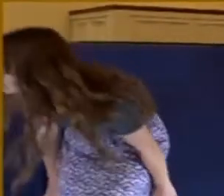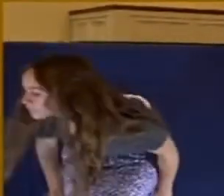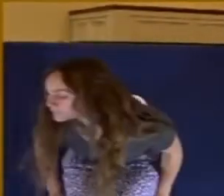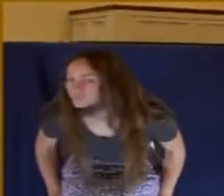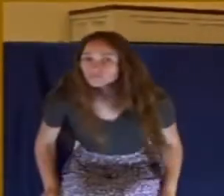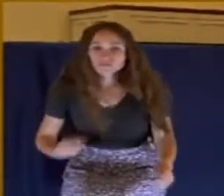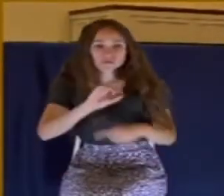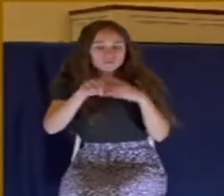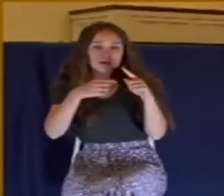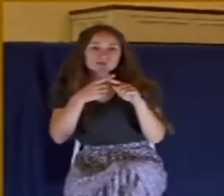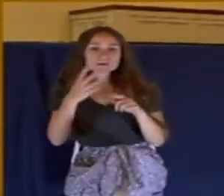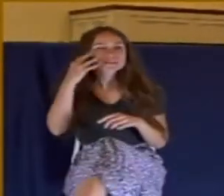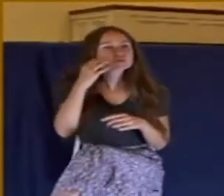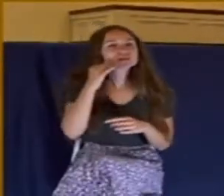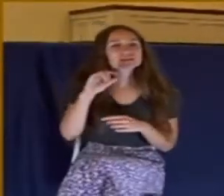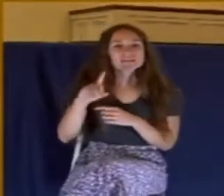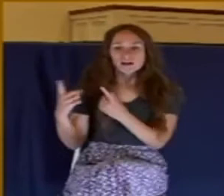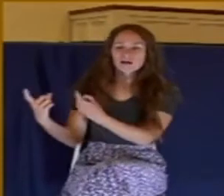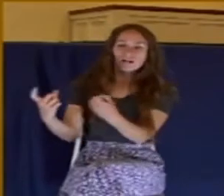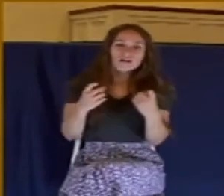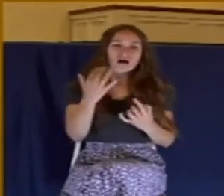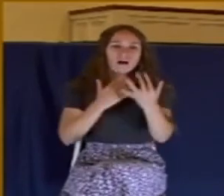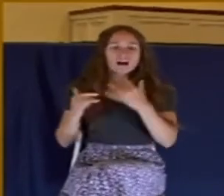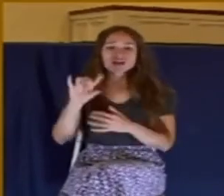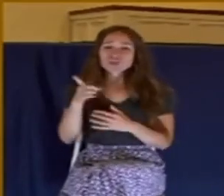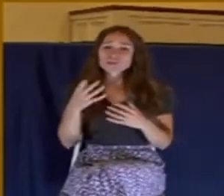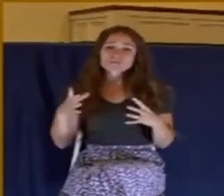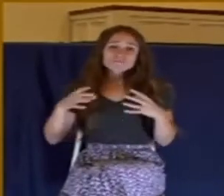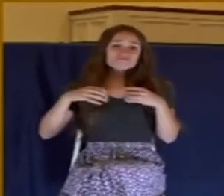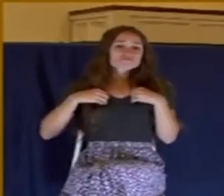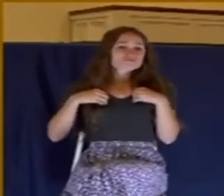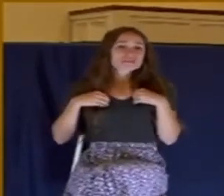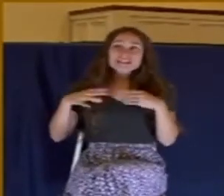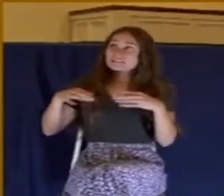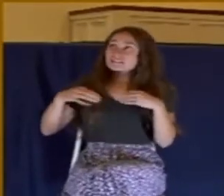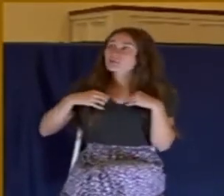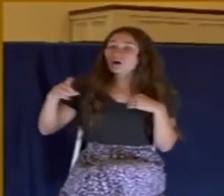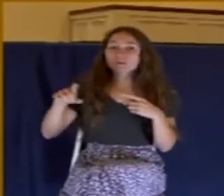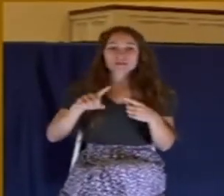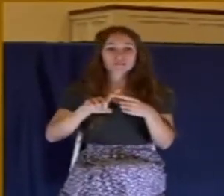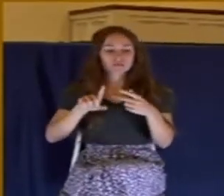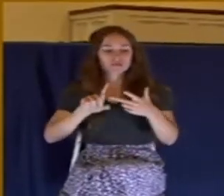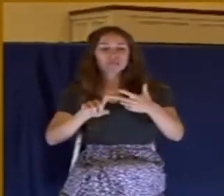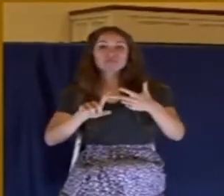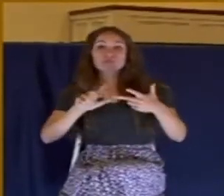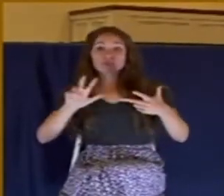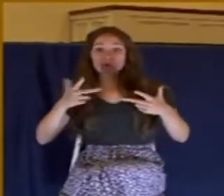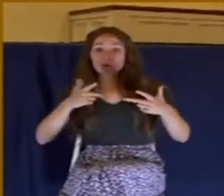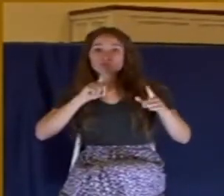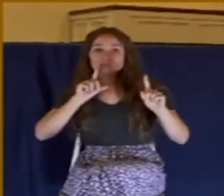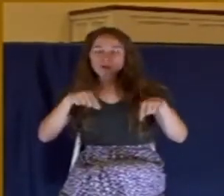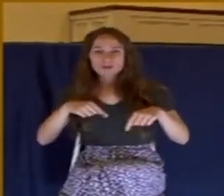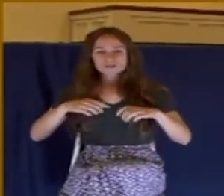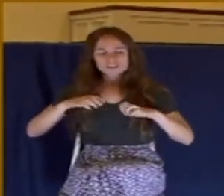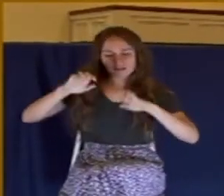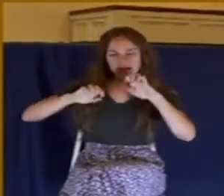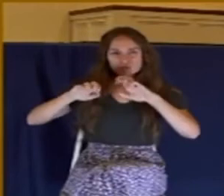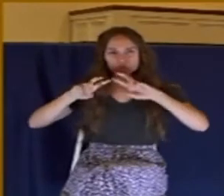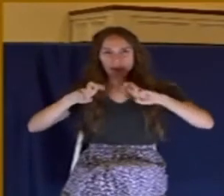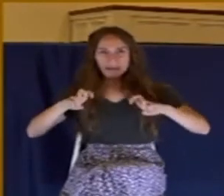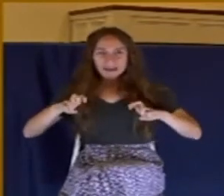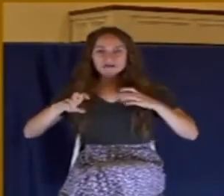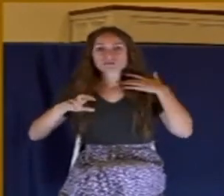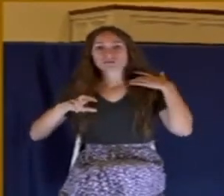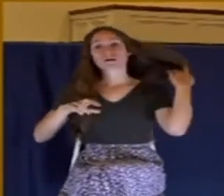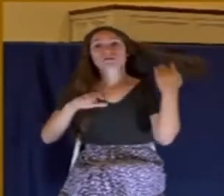it. But here's the third response. Evaluate it. Evaluate it. Look in verse 15 again where it says, "But let none of you